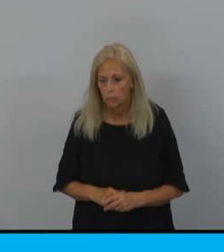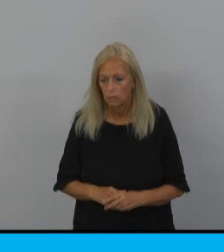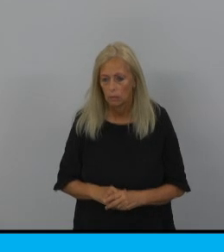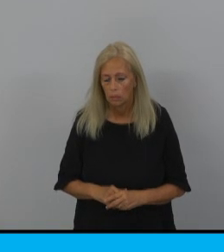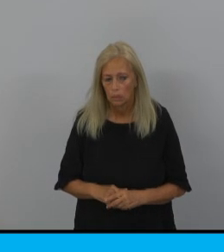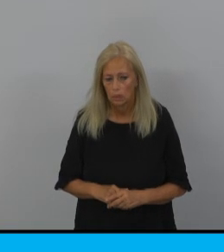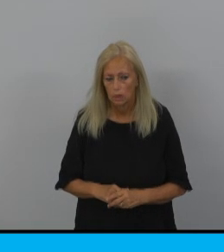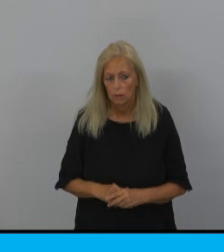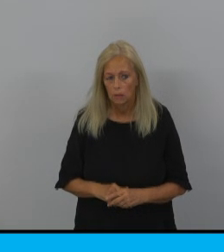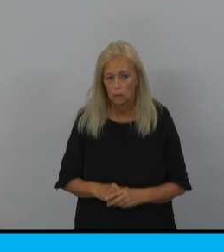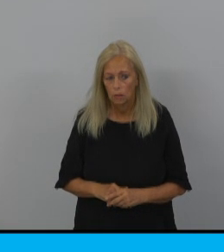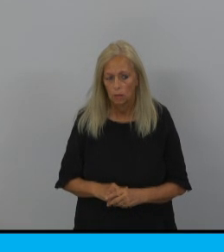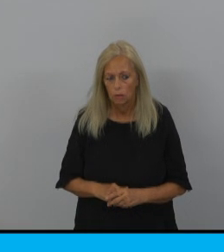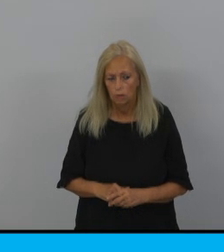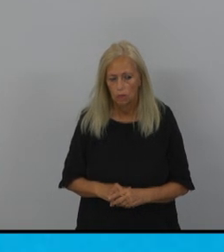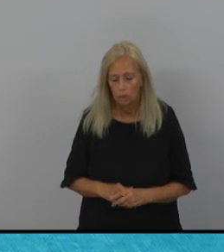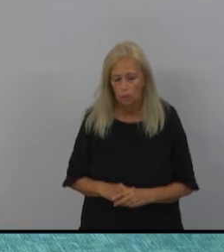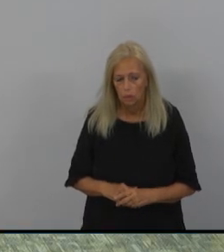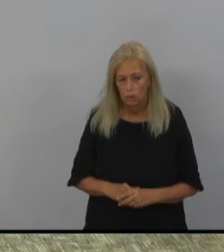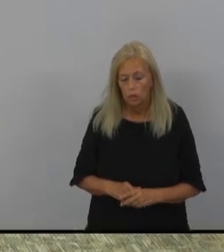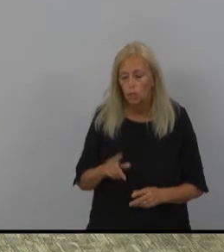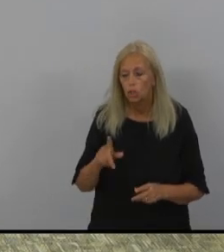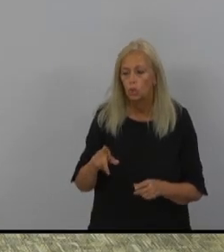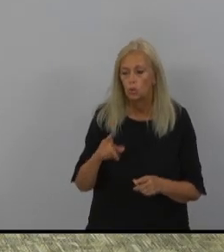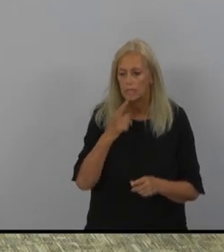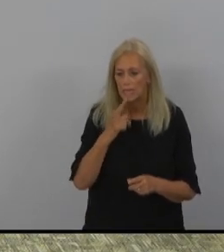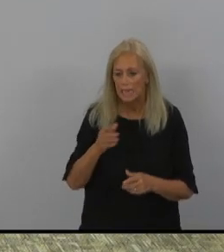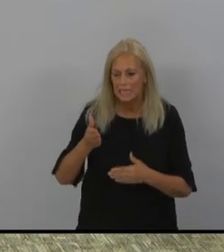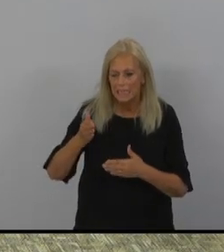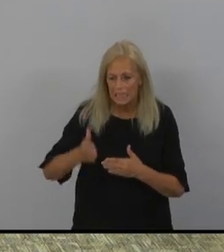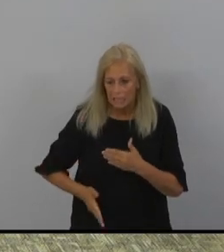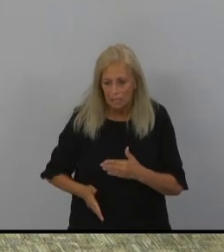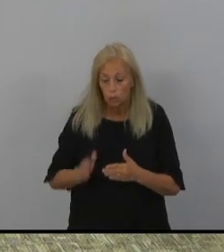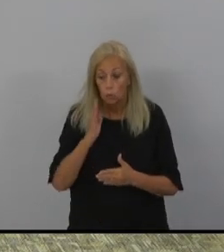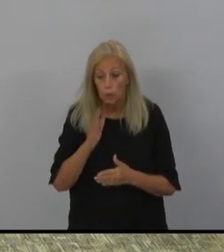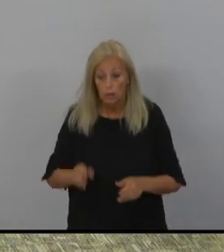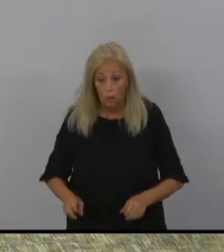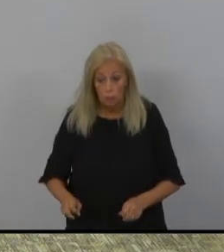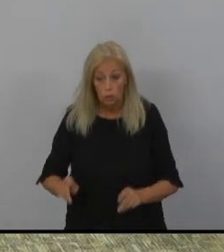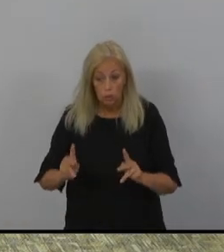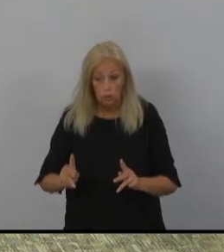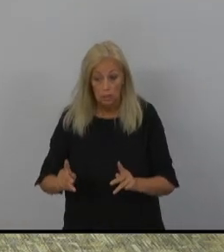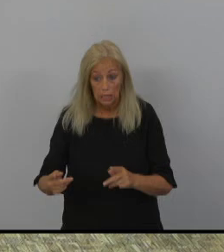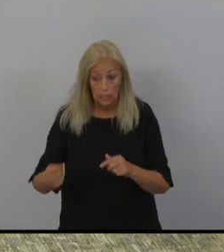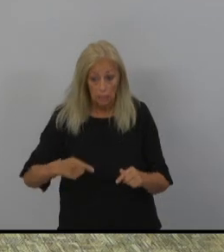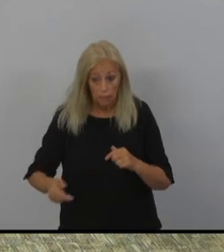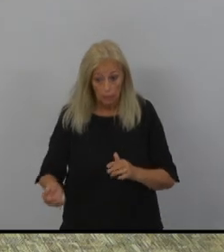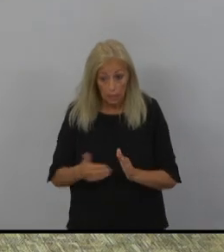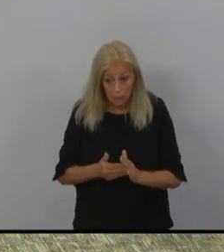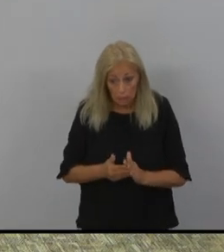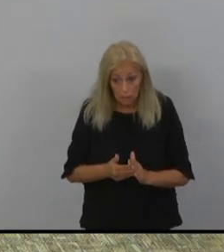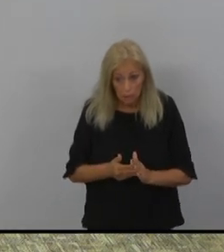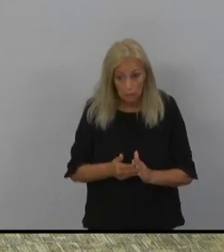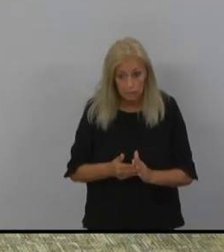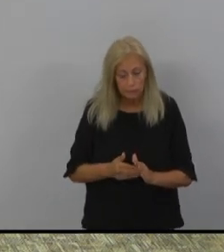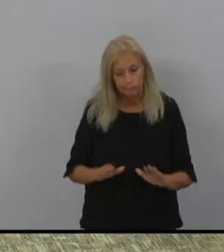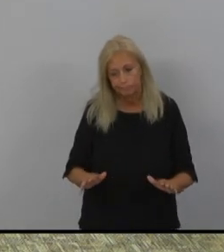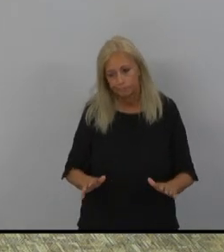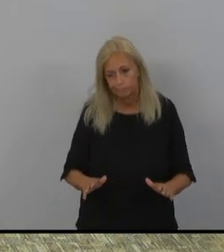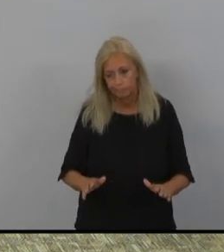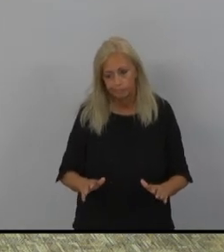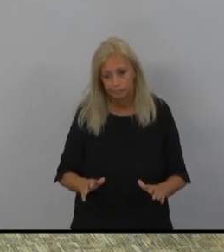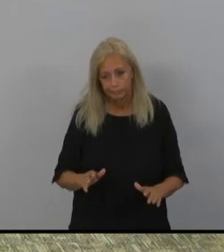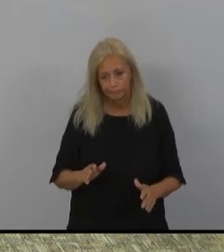with the TIF, you say it is ending, will that opportunity come back again in the future? No